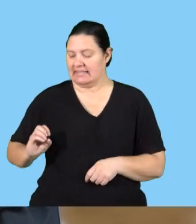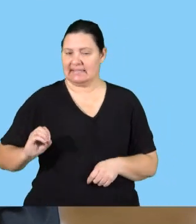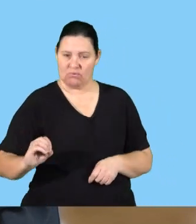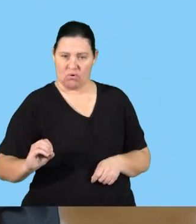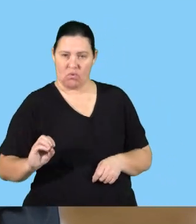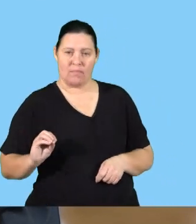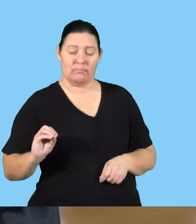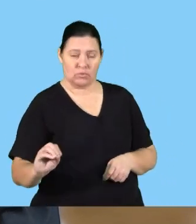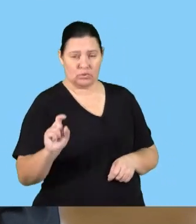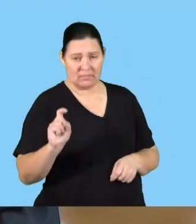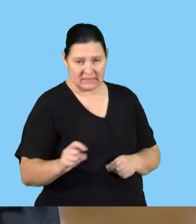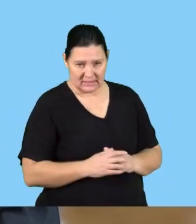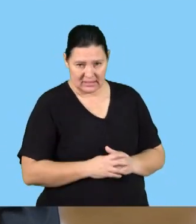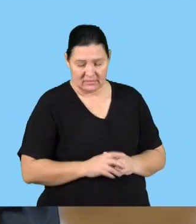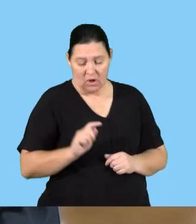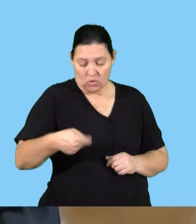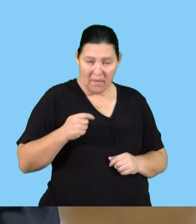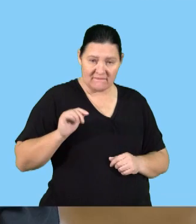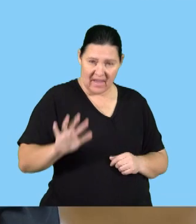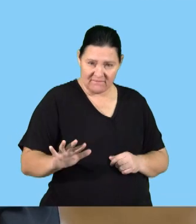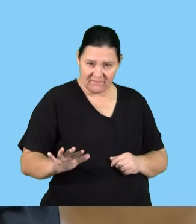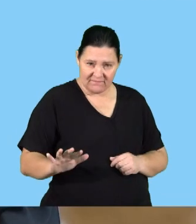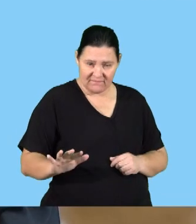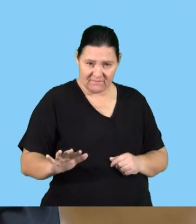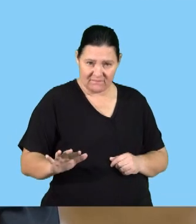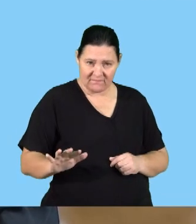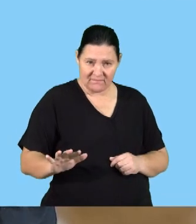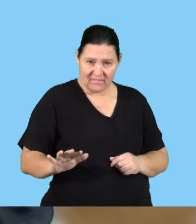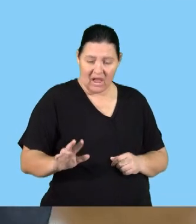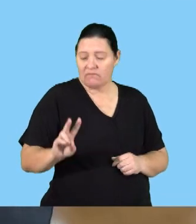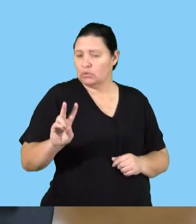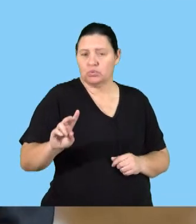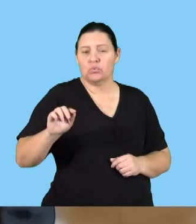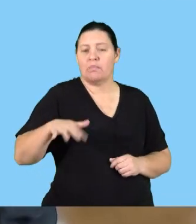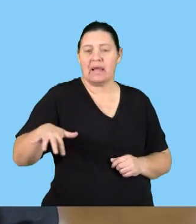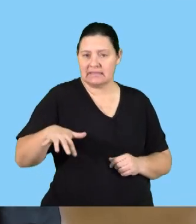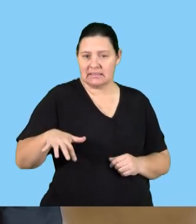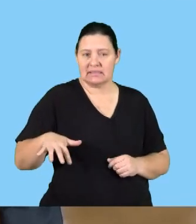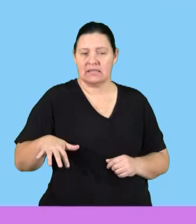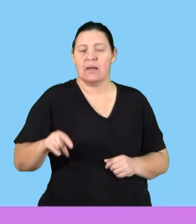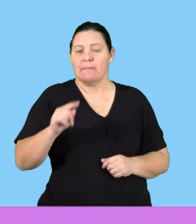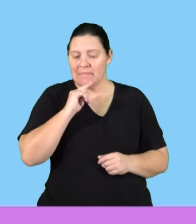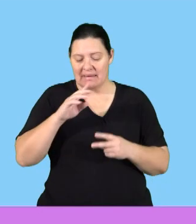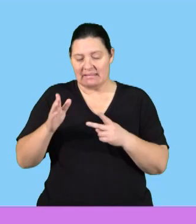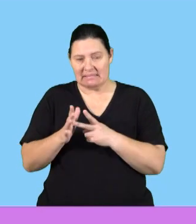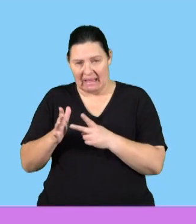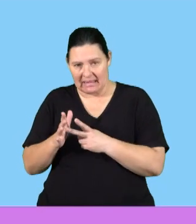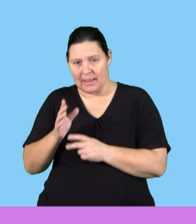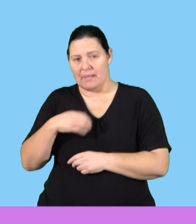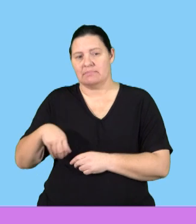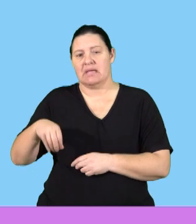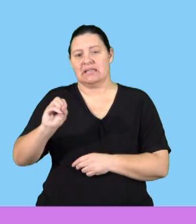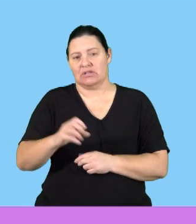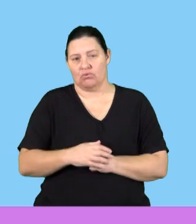after a comma. So if your answer is 0.5, then to have two decimal places, it means the second